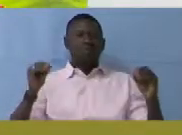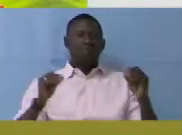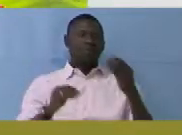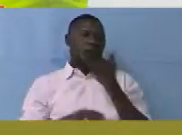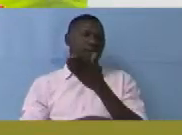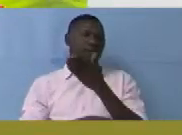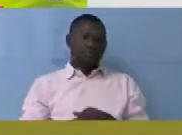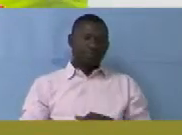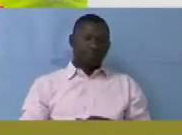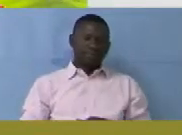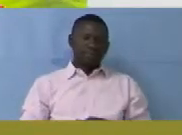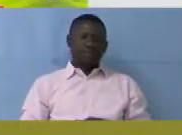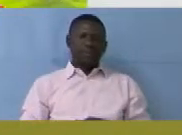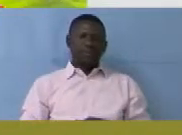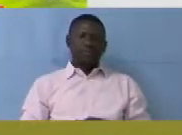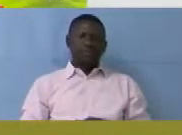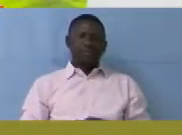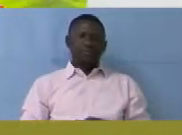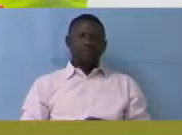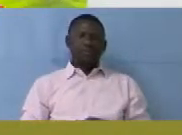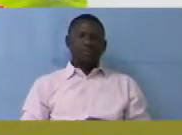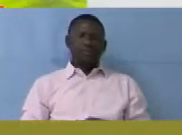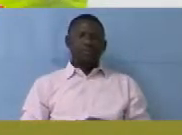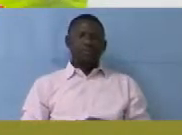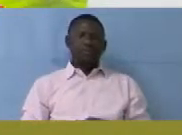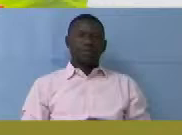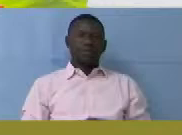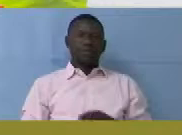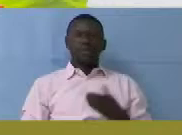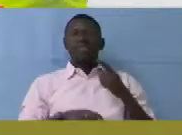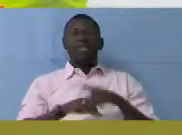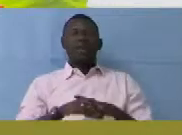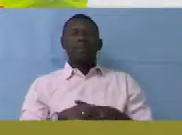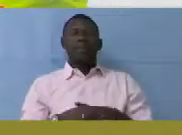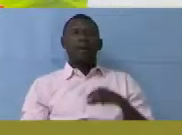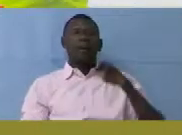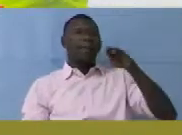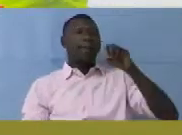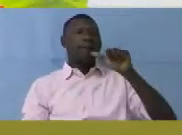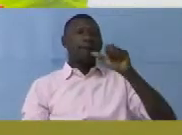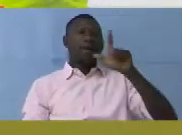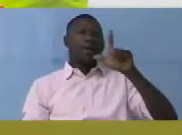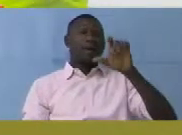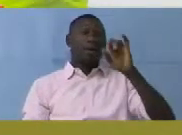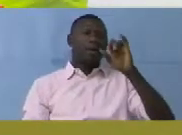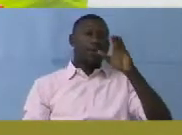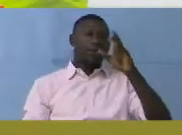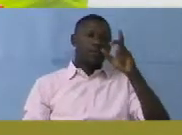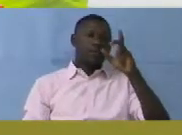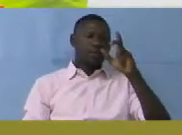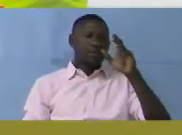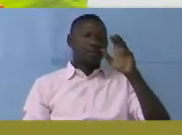Water Resources. When Malik John was there as director. Malik John director.